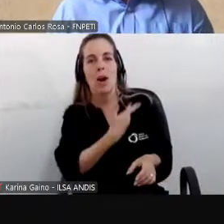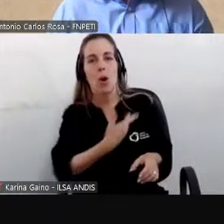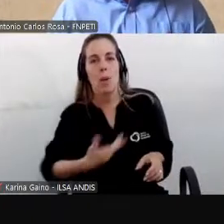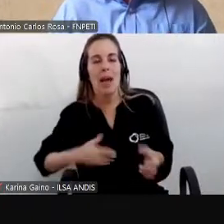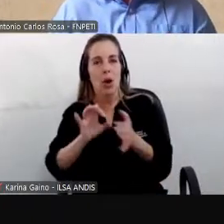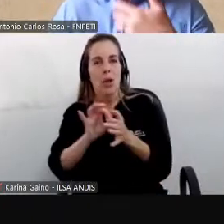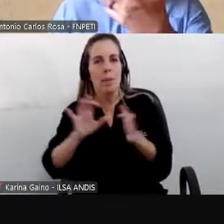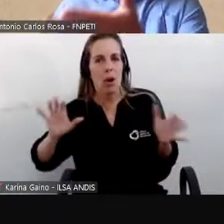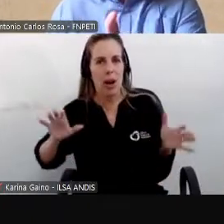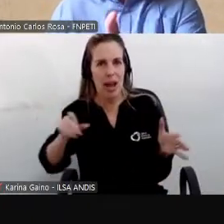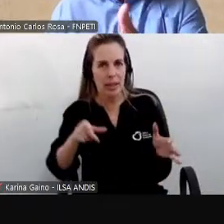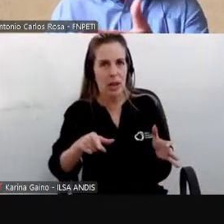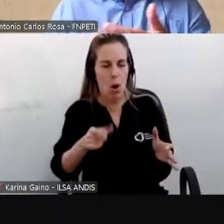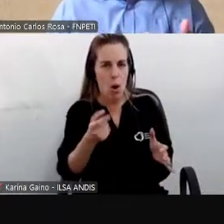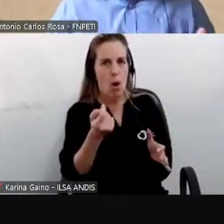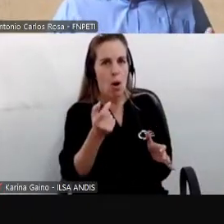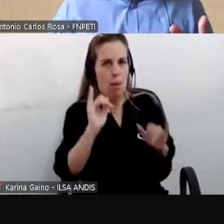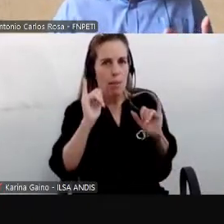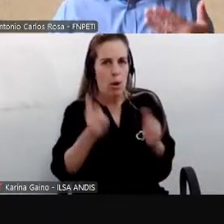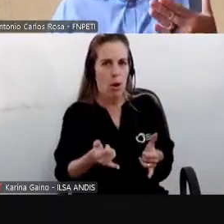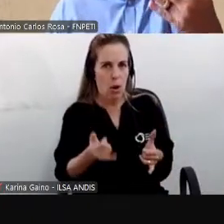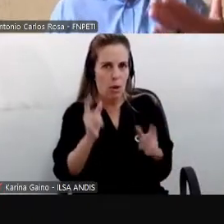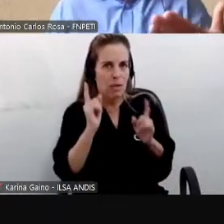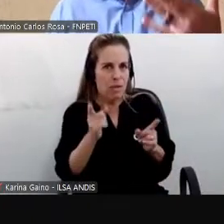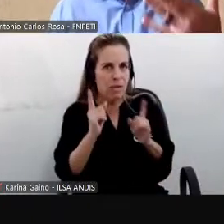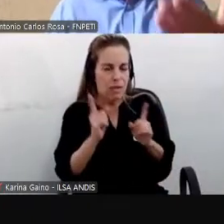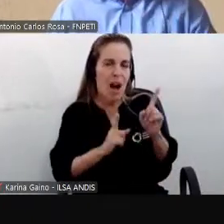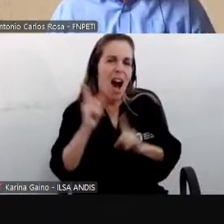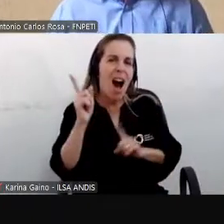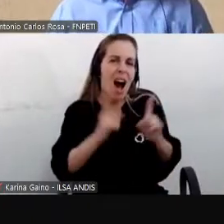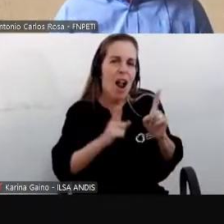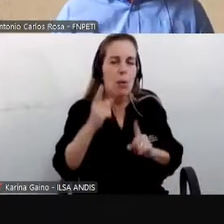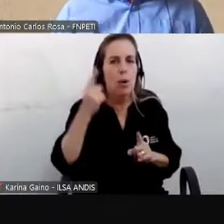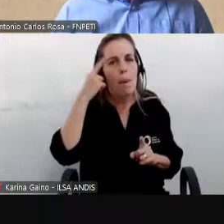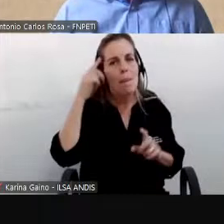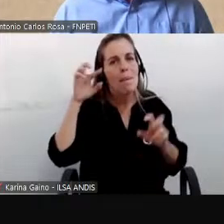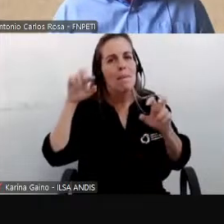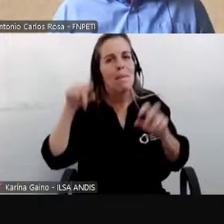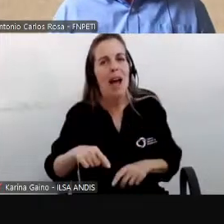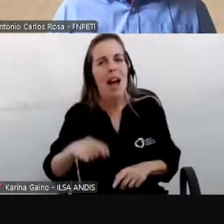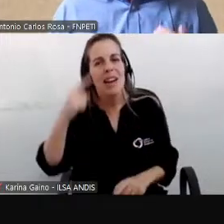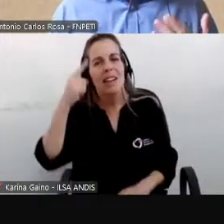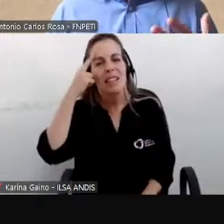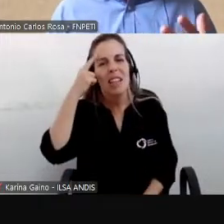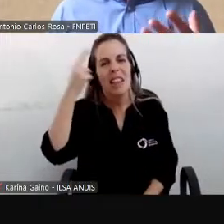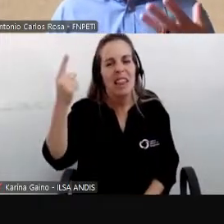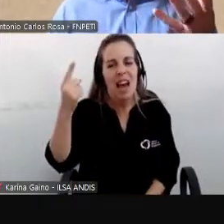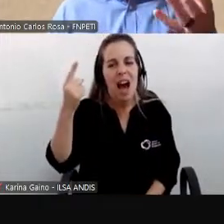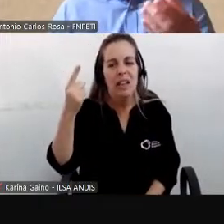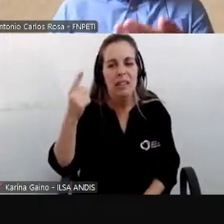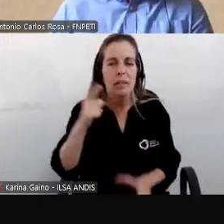and then was followed by the first democratic government that